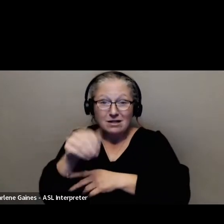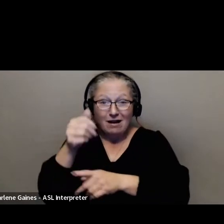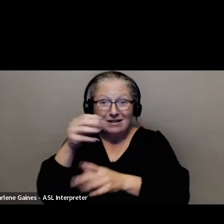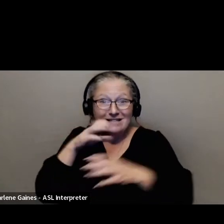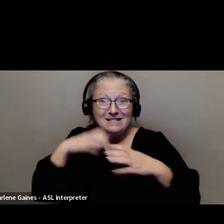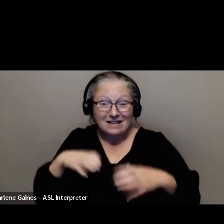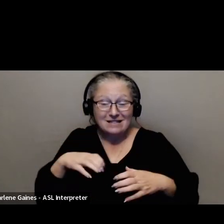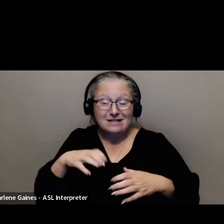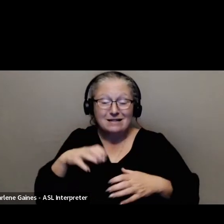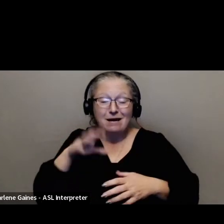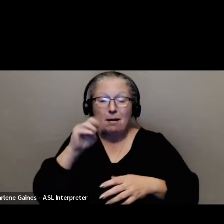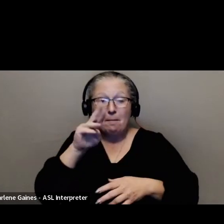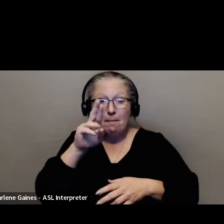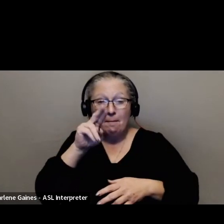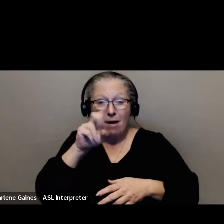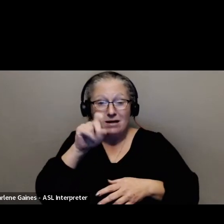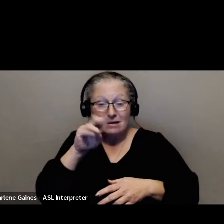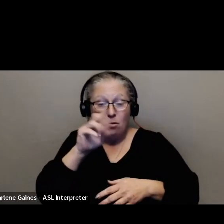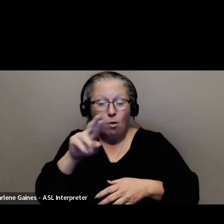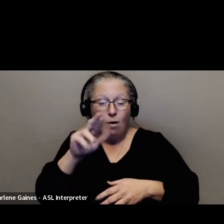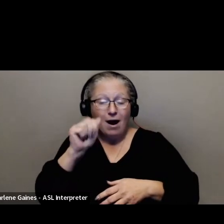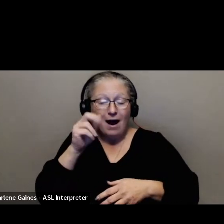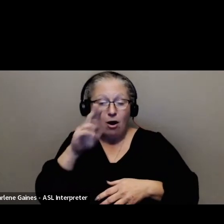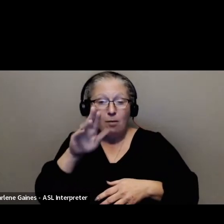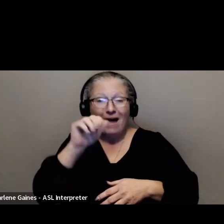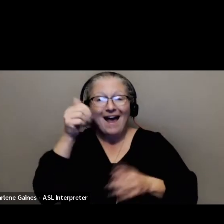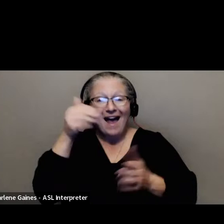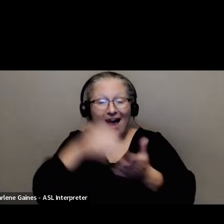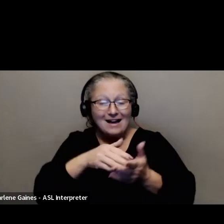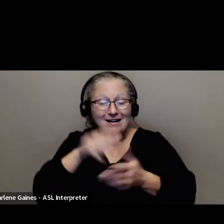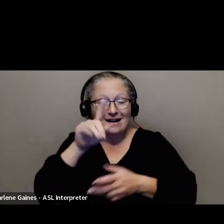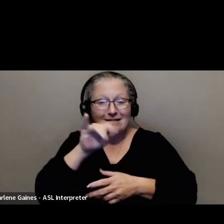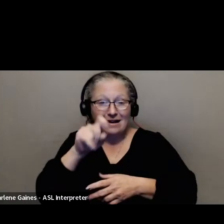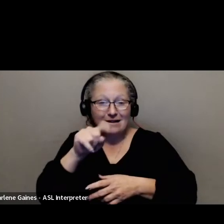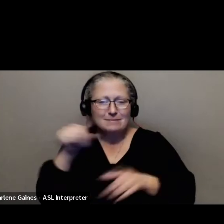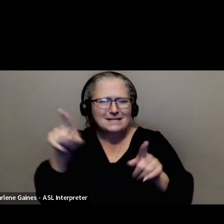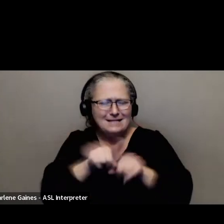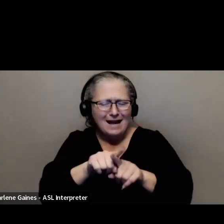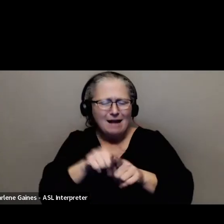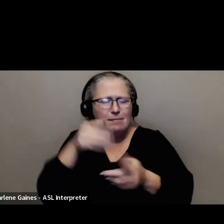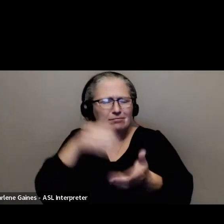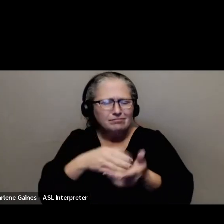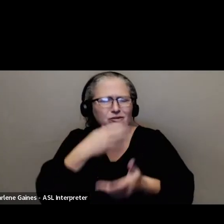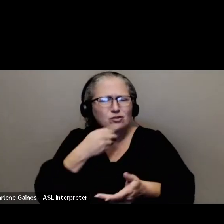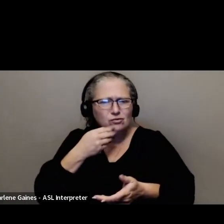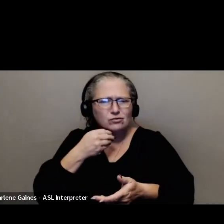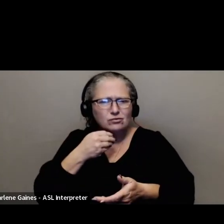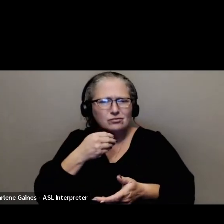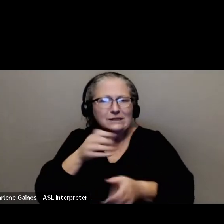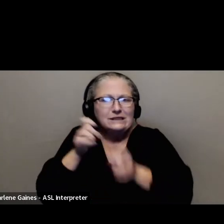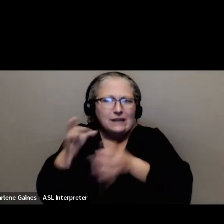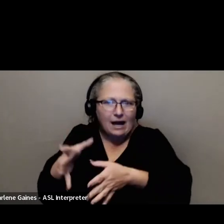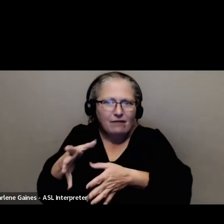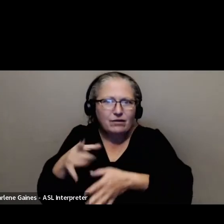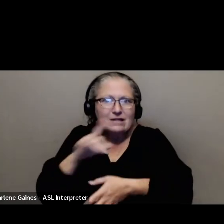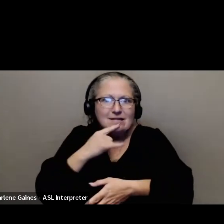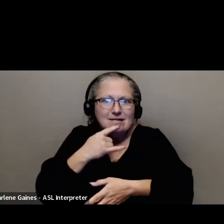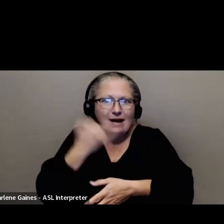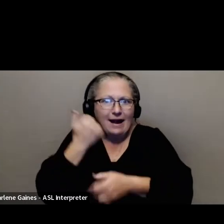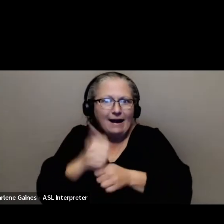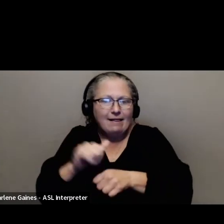Arab. Anti-Zionism is the same thing as anti-Semitism. It is hateful to say